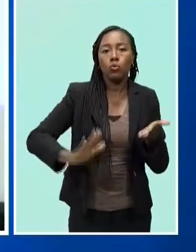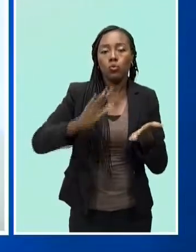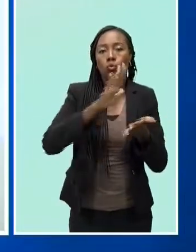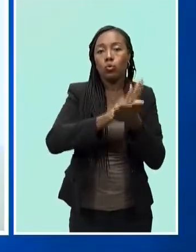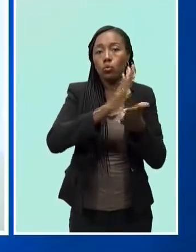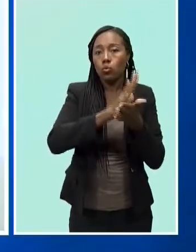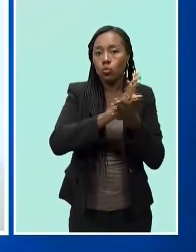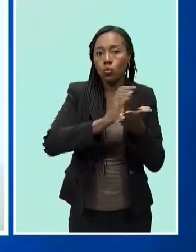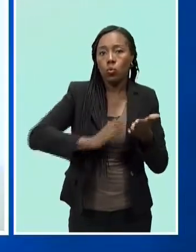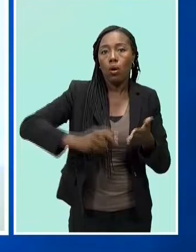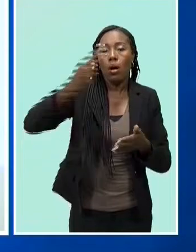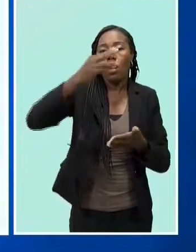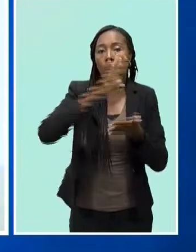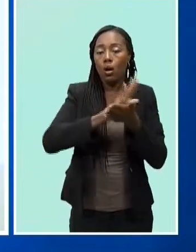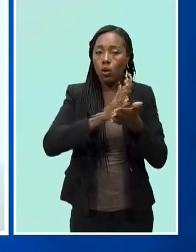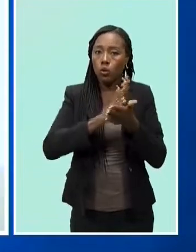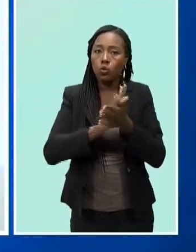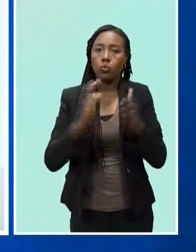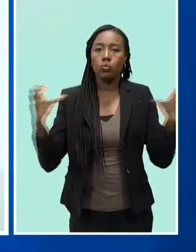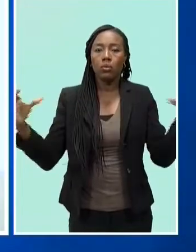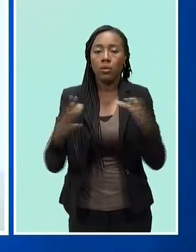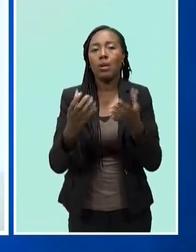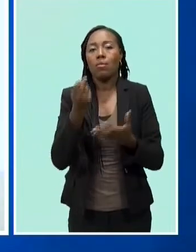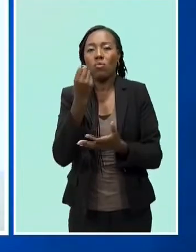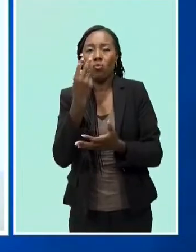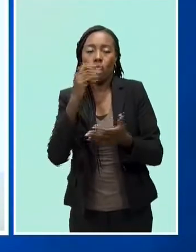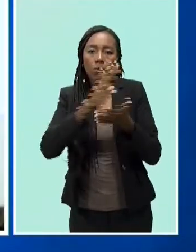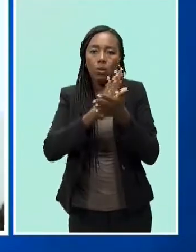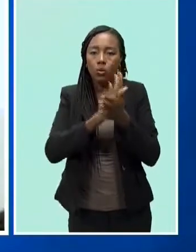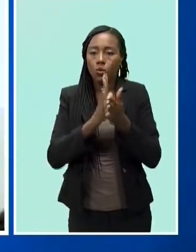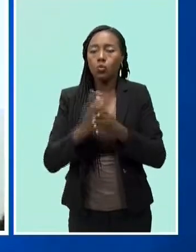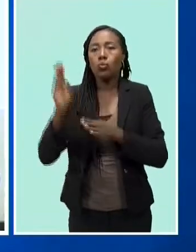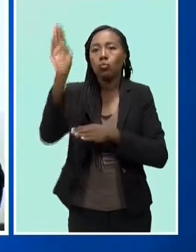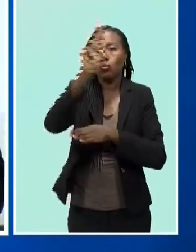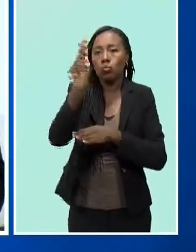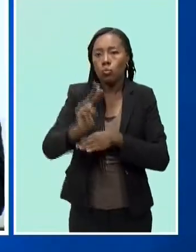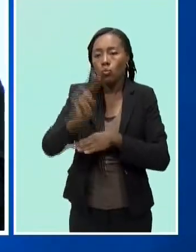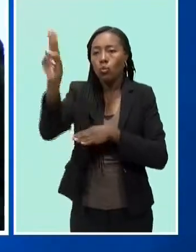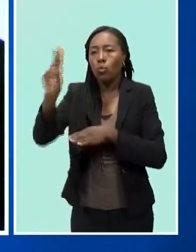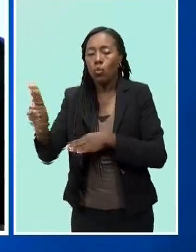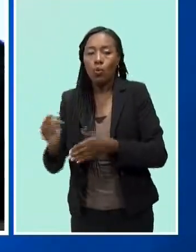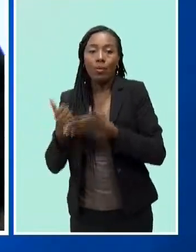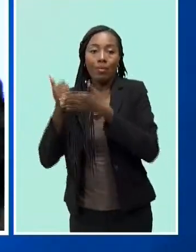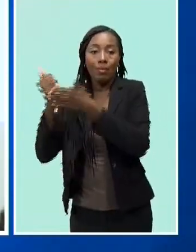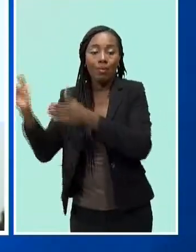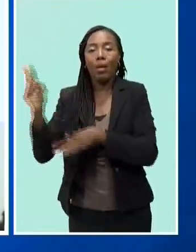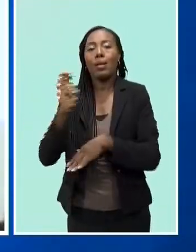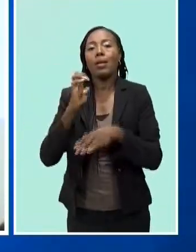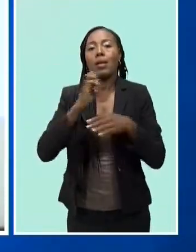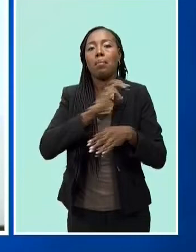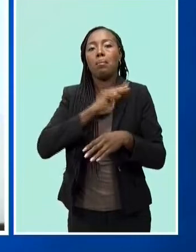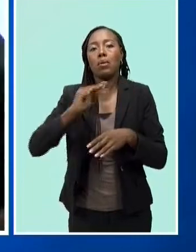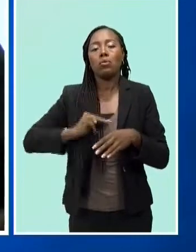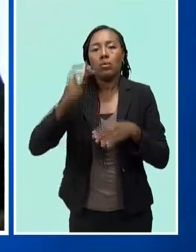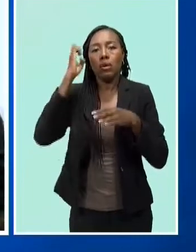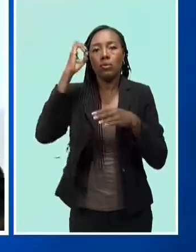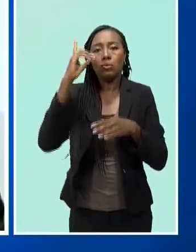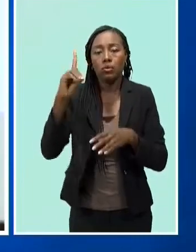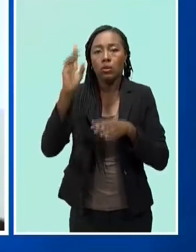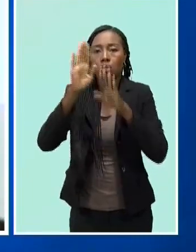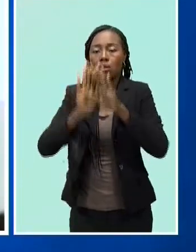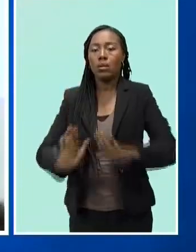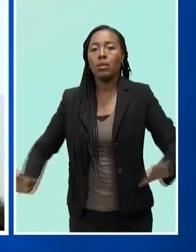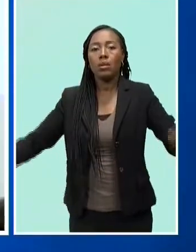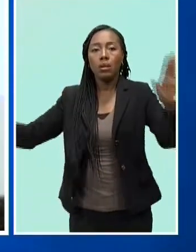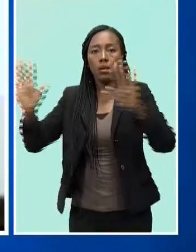schools working together to create a mural at the Ministry of Education's Constitution Road site. Ramona Jones of the Combermere